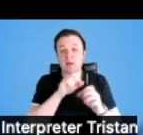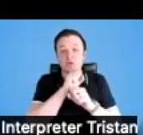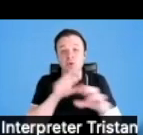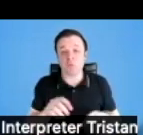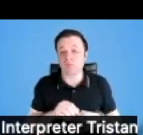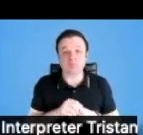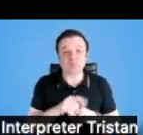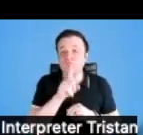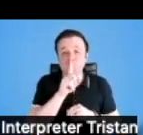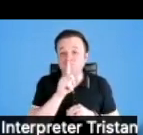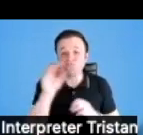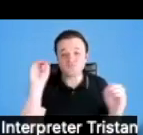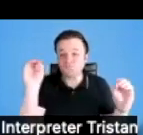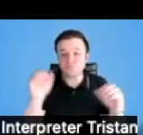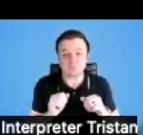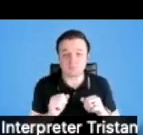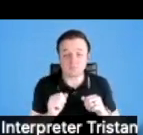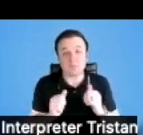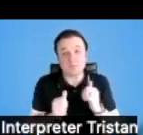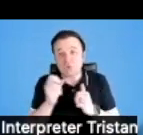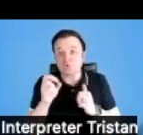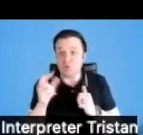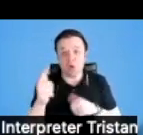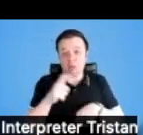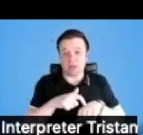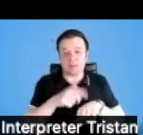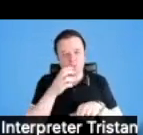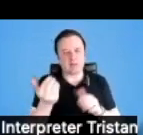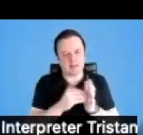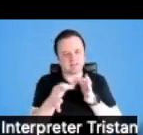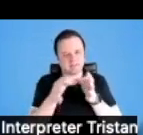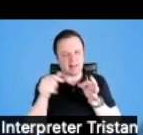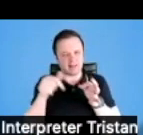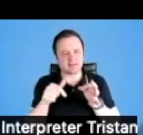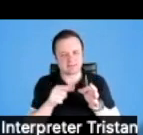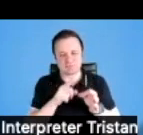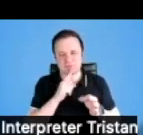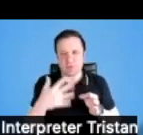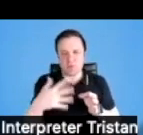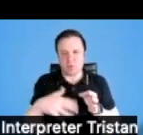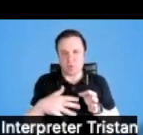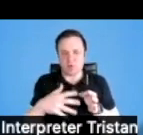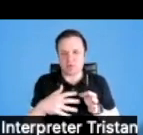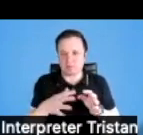most or all of the time. And I'm going to come back to this really central finding in a second.